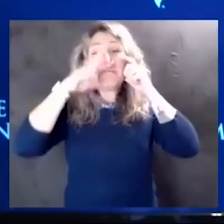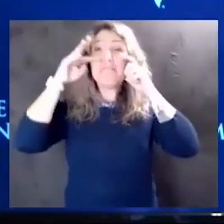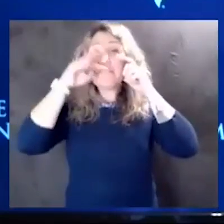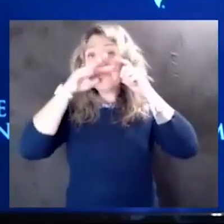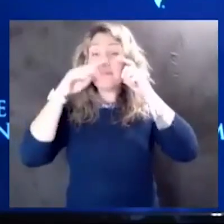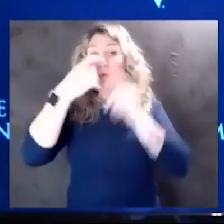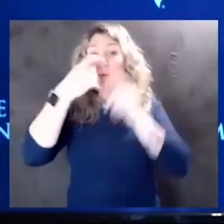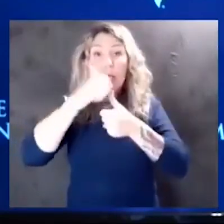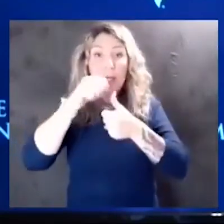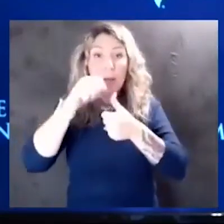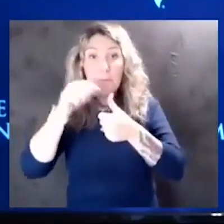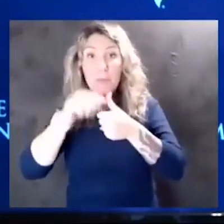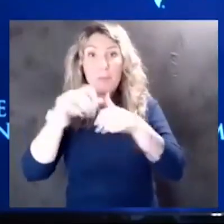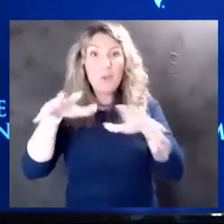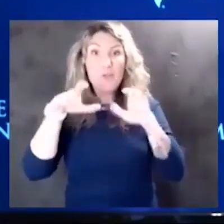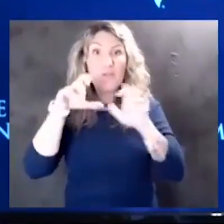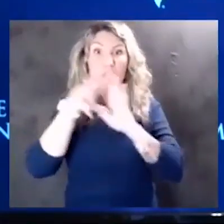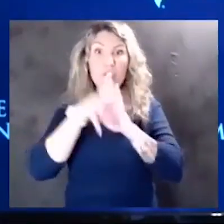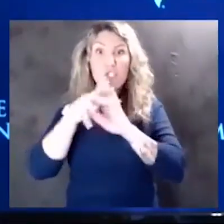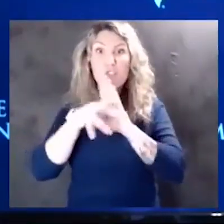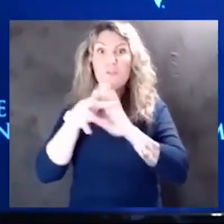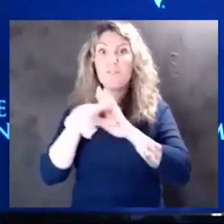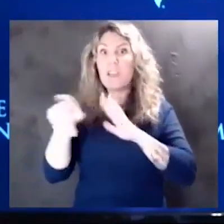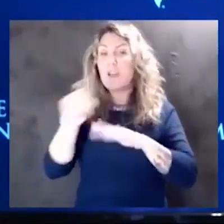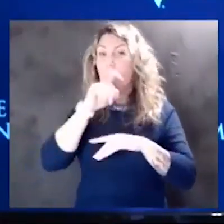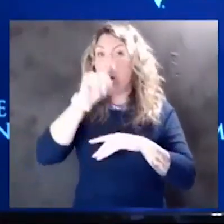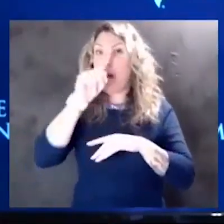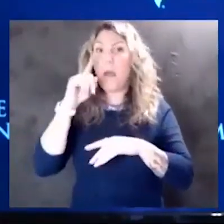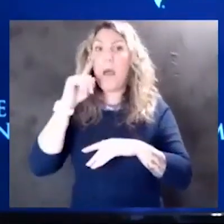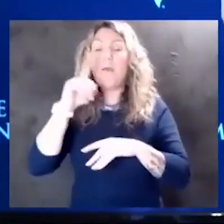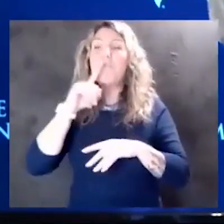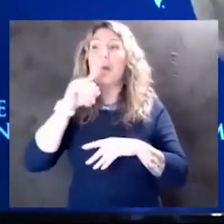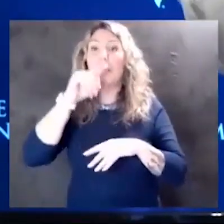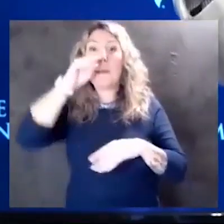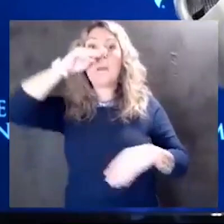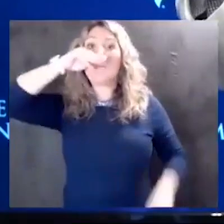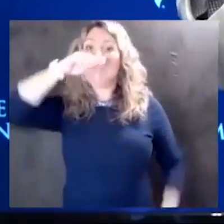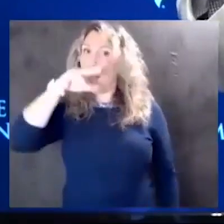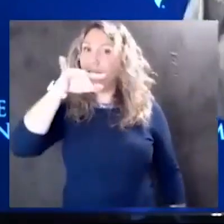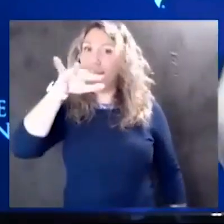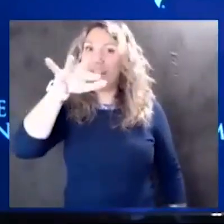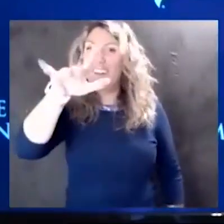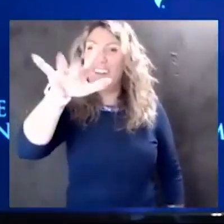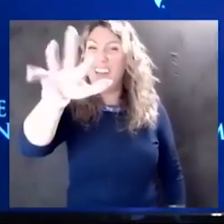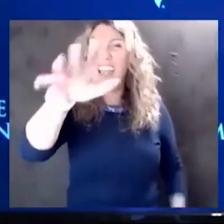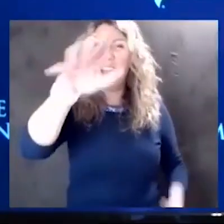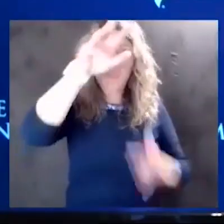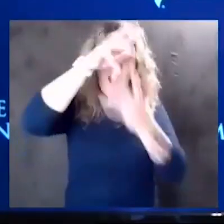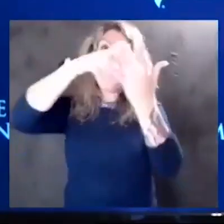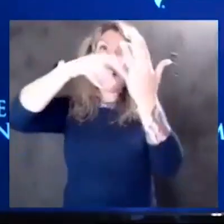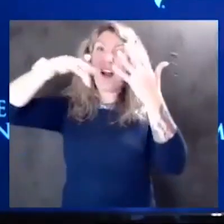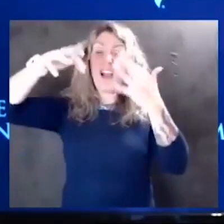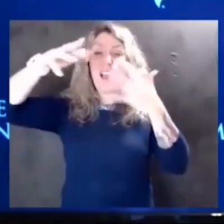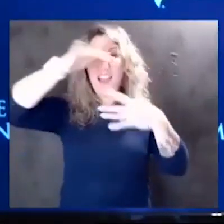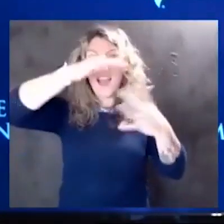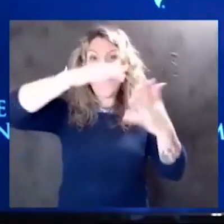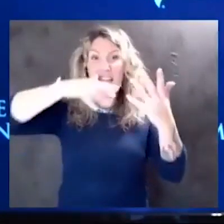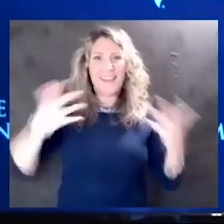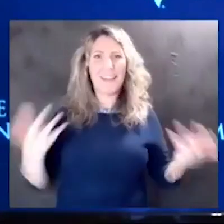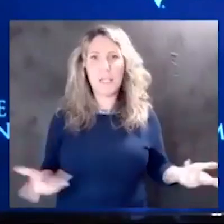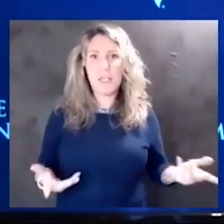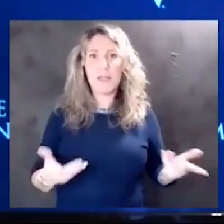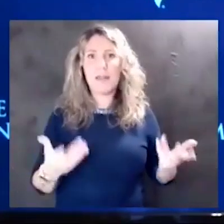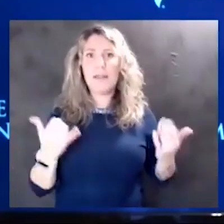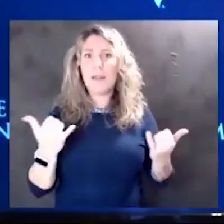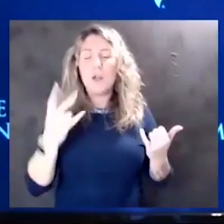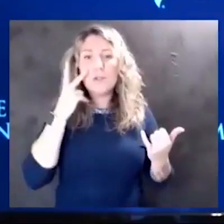it. Hawkeye had a great breath where I watched it come out of his nose and all the breath clouds right there. And you're like, no, you see, that's not the